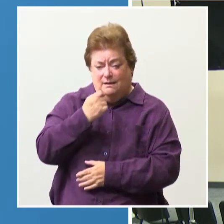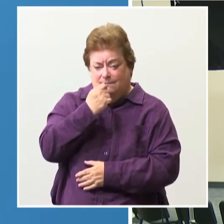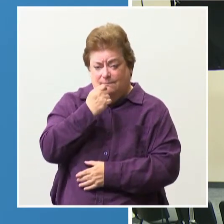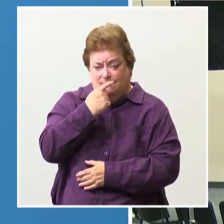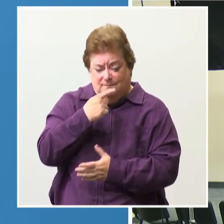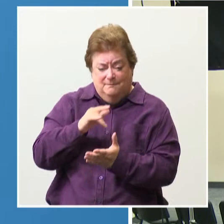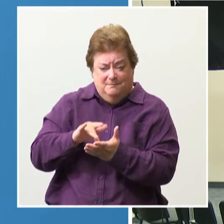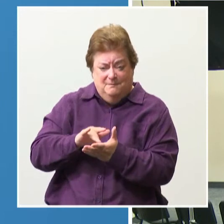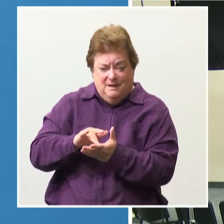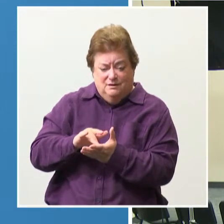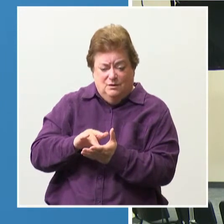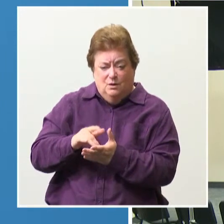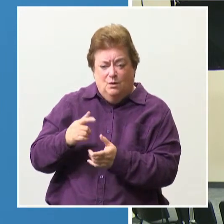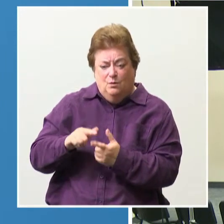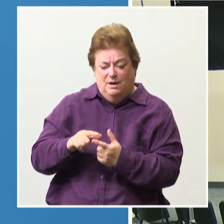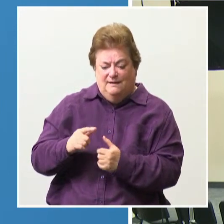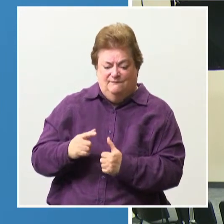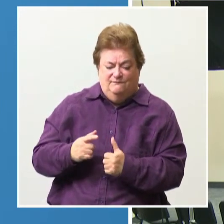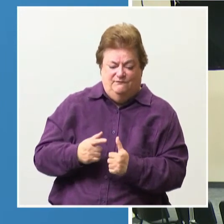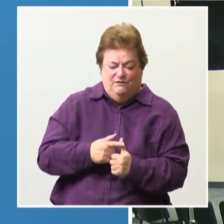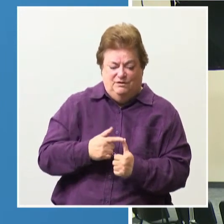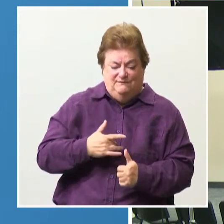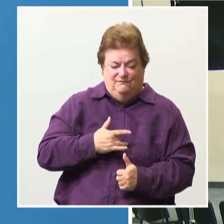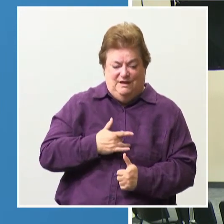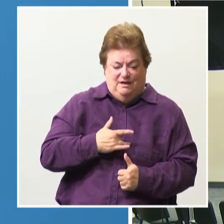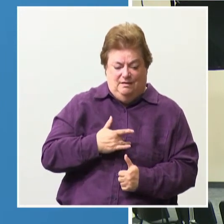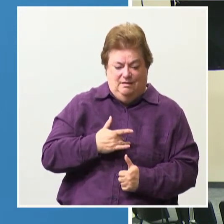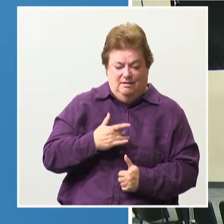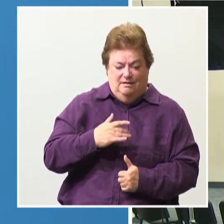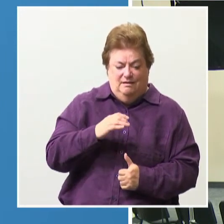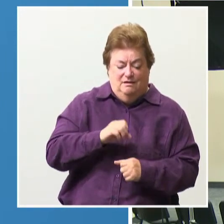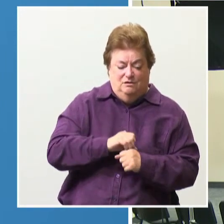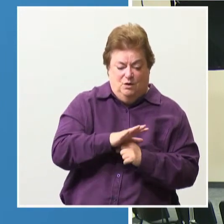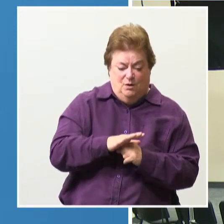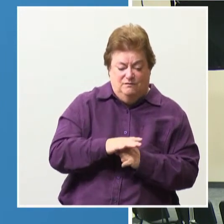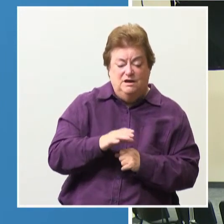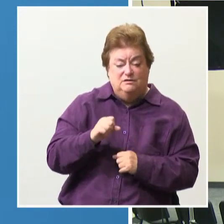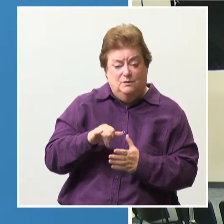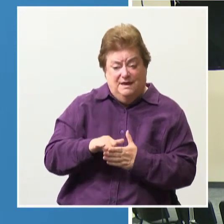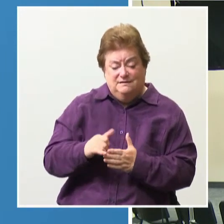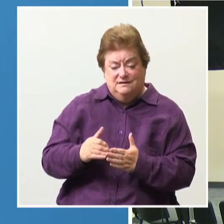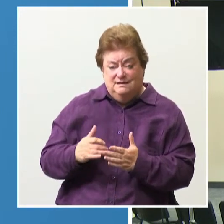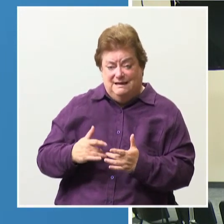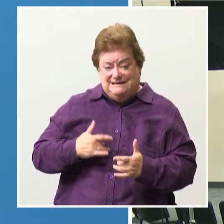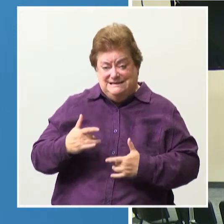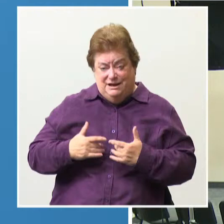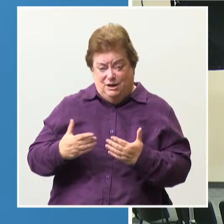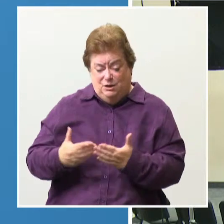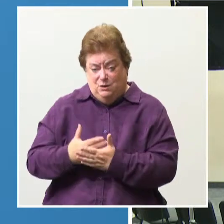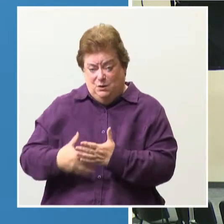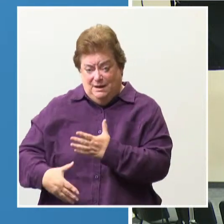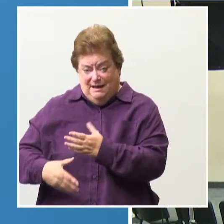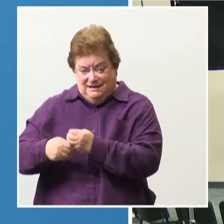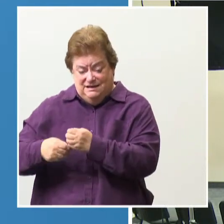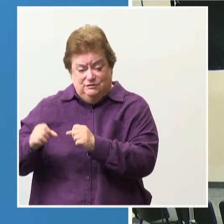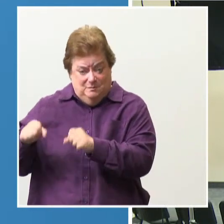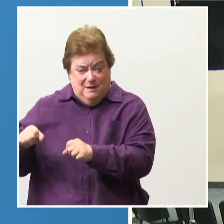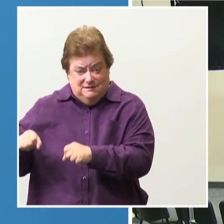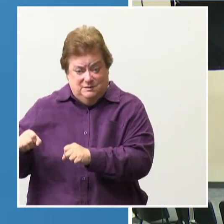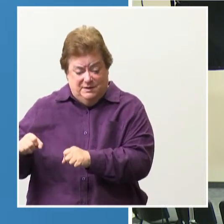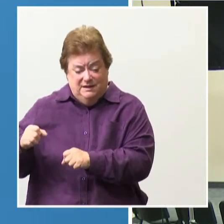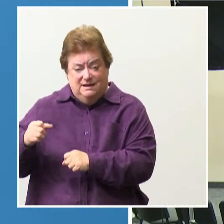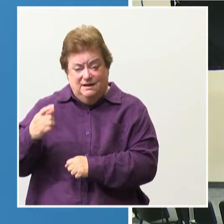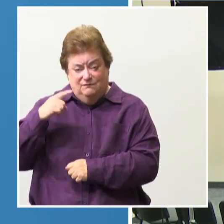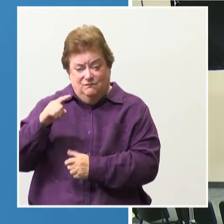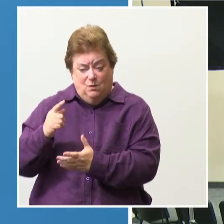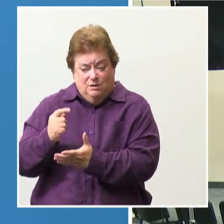first signs of COVID infection. So it's an exciting new addition to our treatment options.